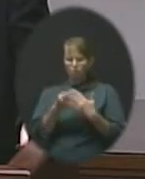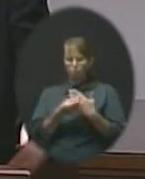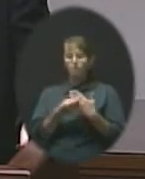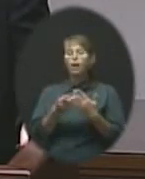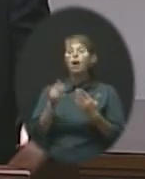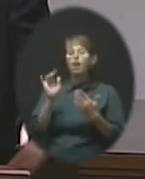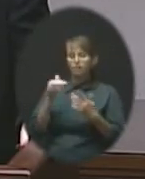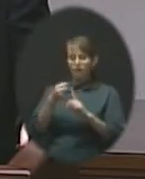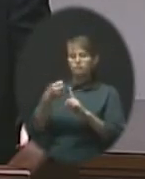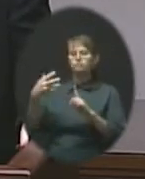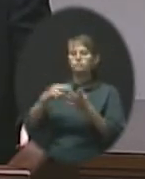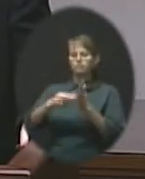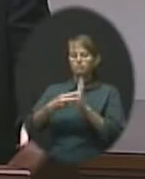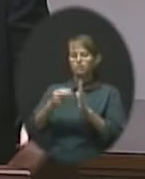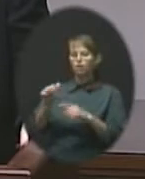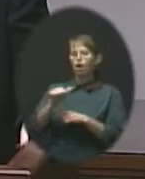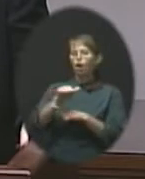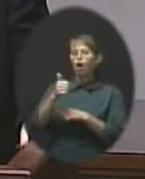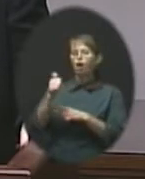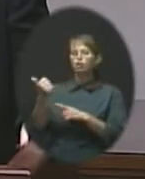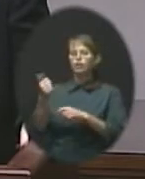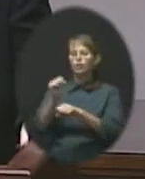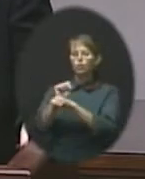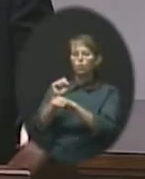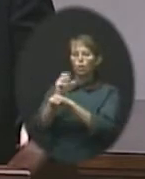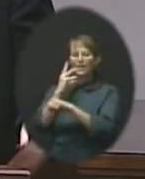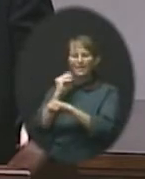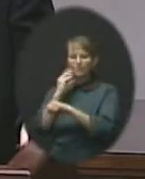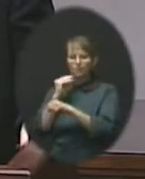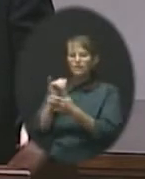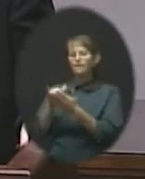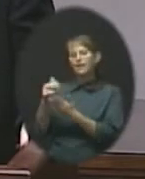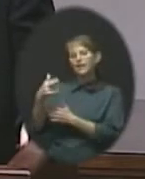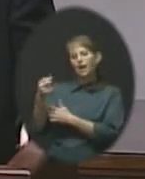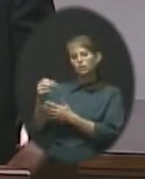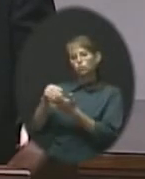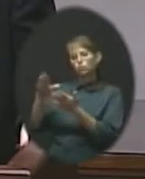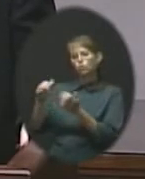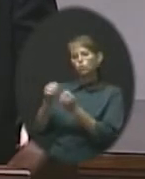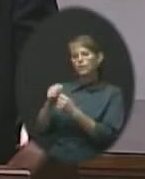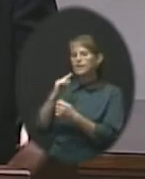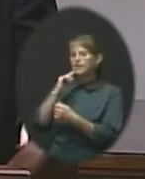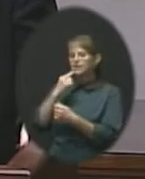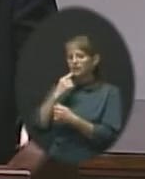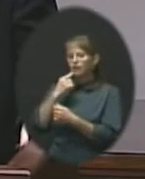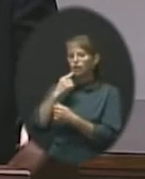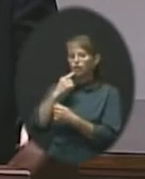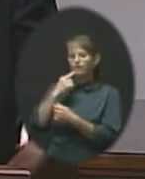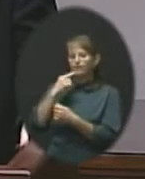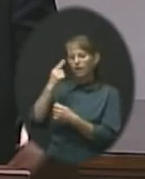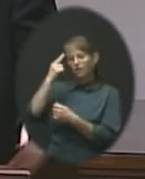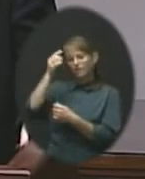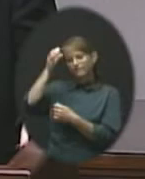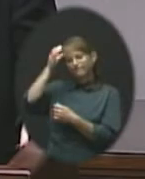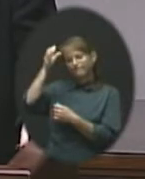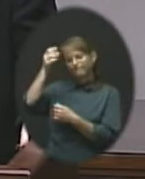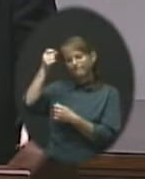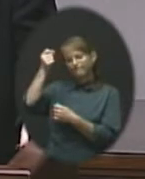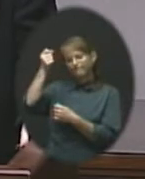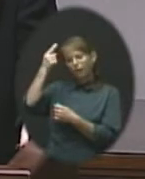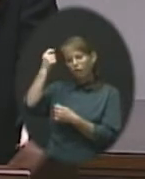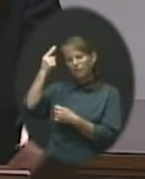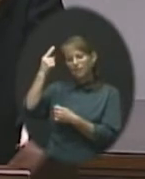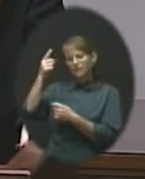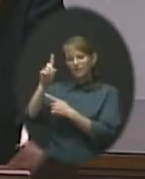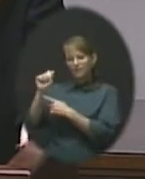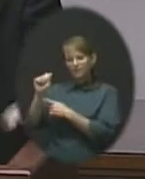stands for something, Alternate Work Experience. These are our high school students with severe cognitive disabilities, and we provide